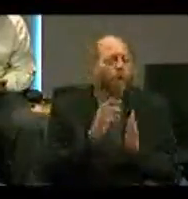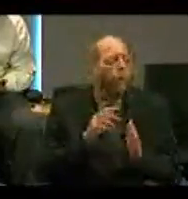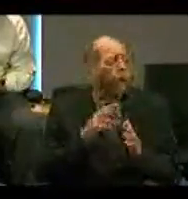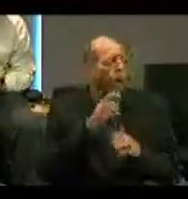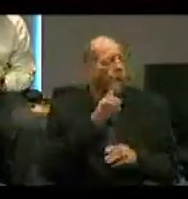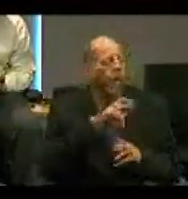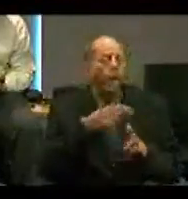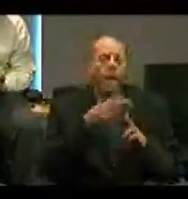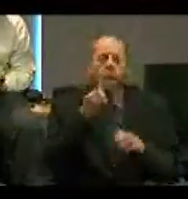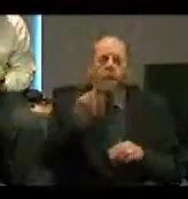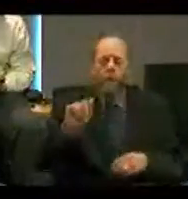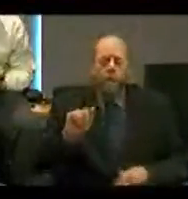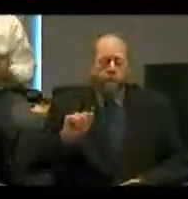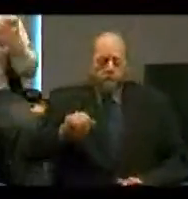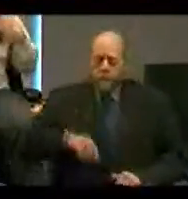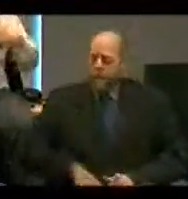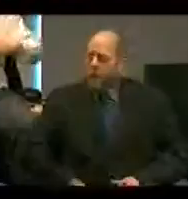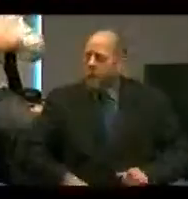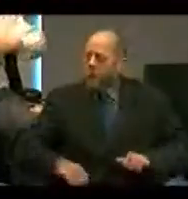and